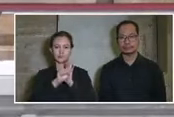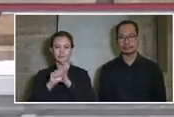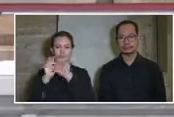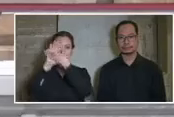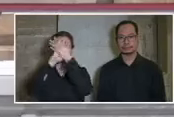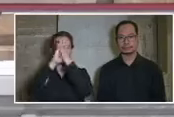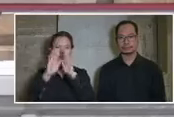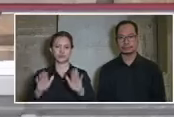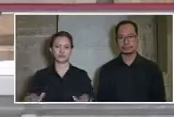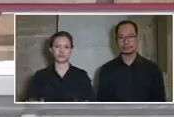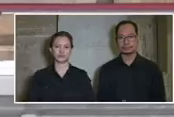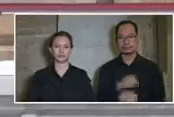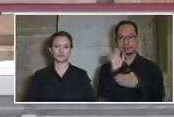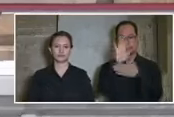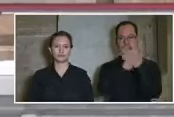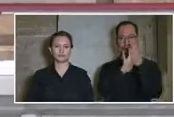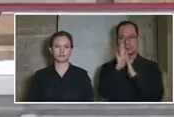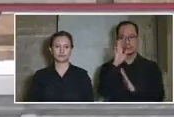peace.